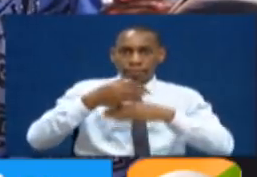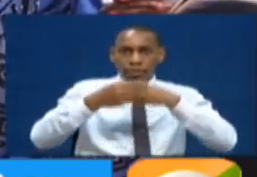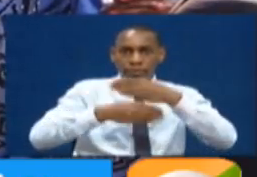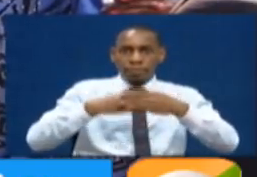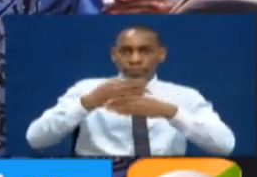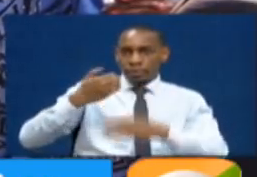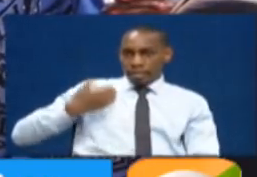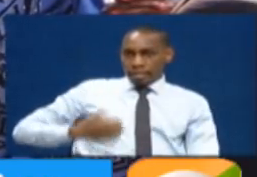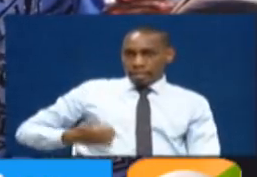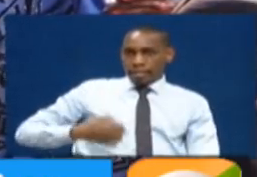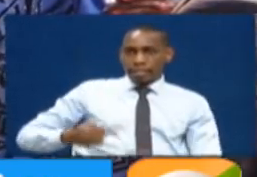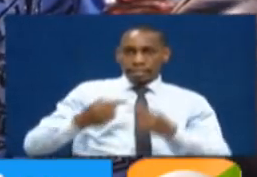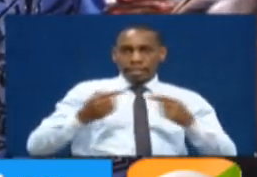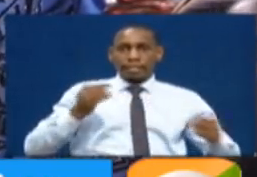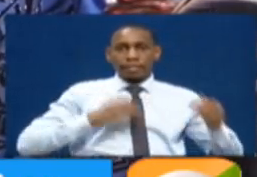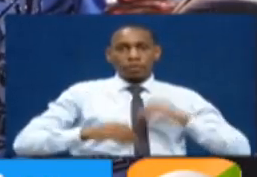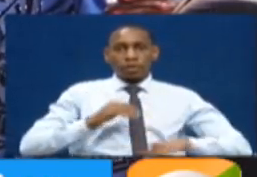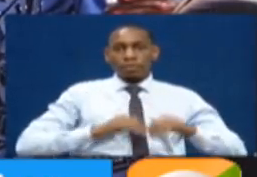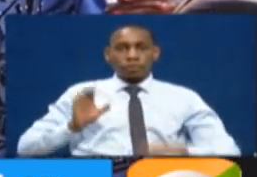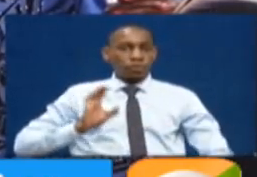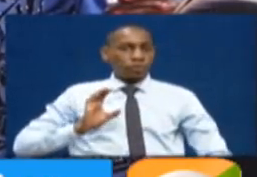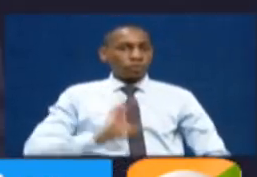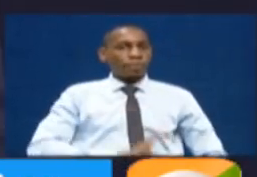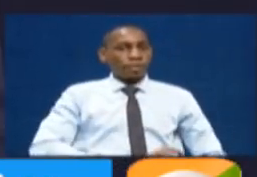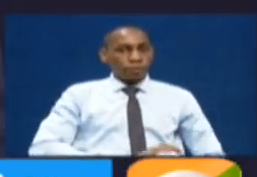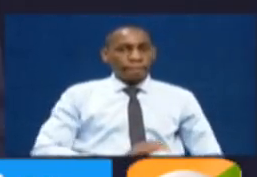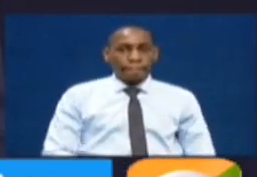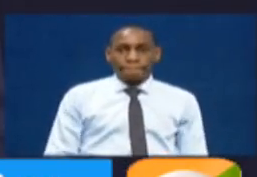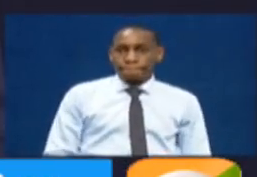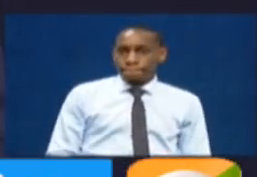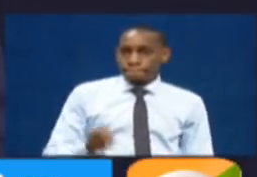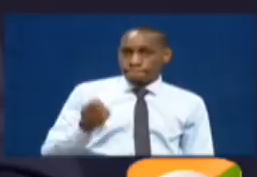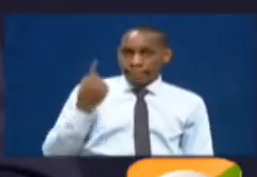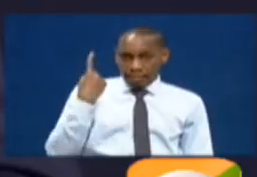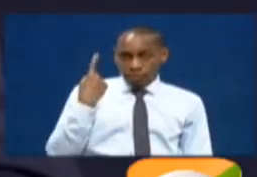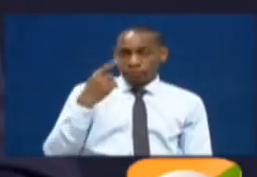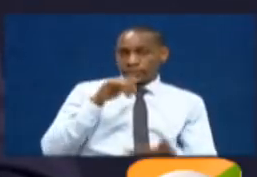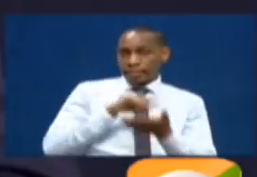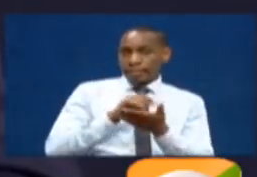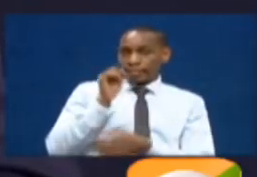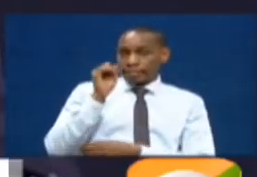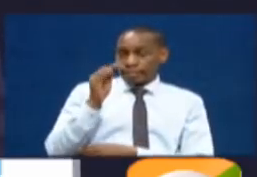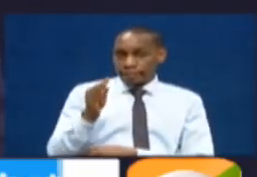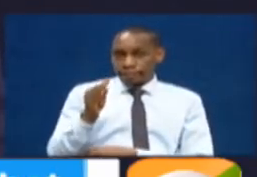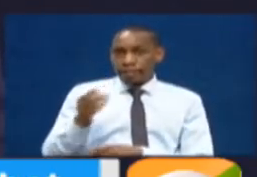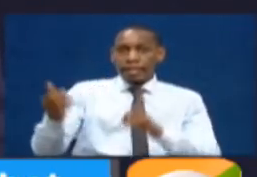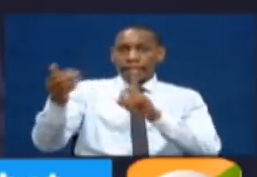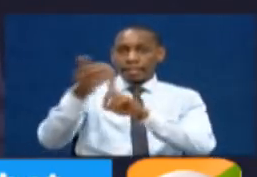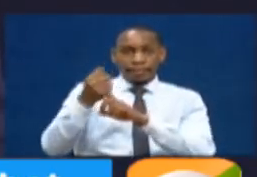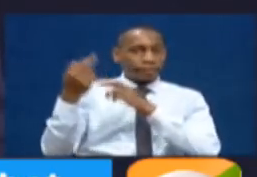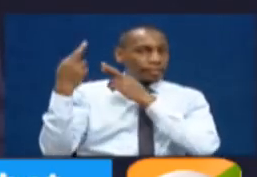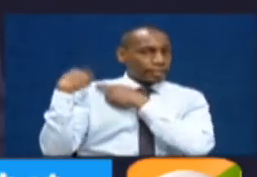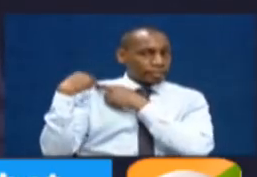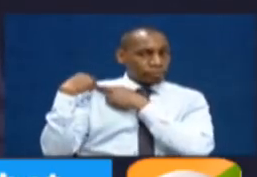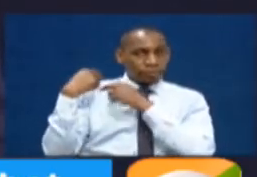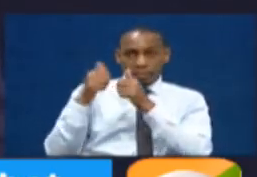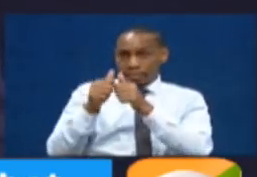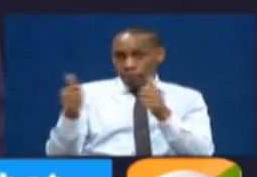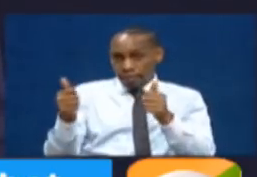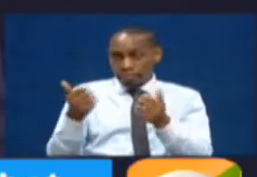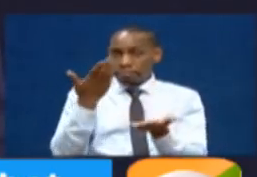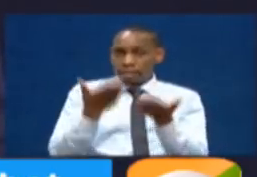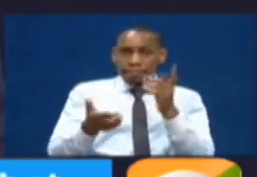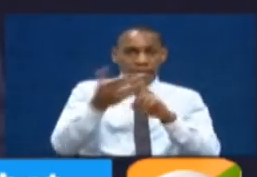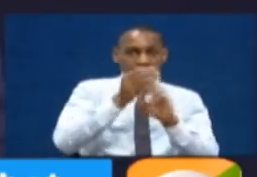and Anti-Corruption Commission. All right, as to whether it is fulfilling its mandate appropriately or